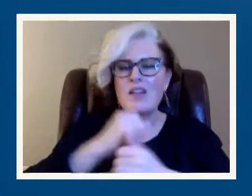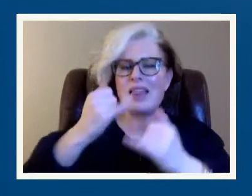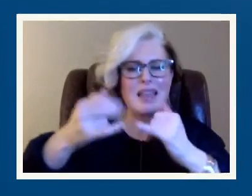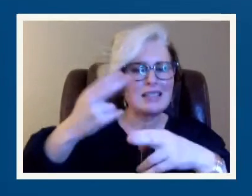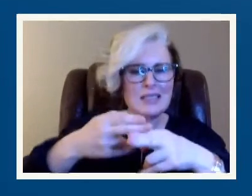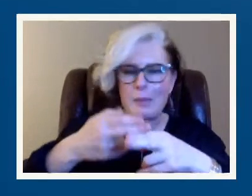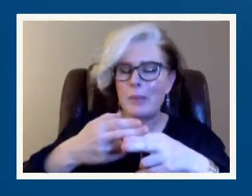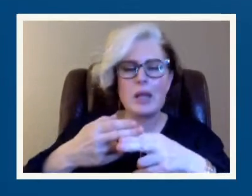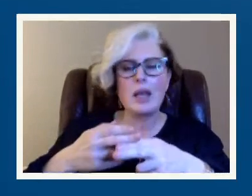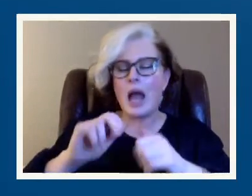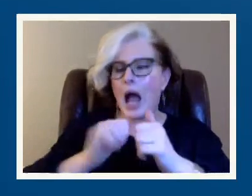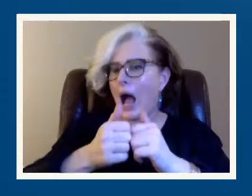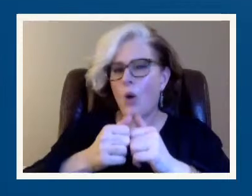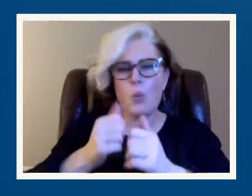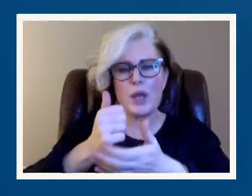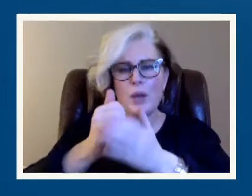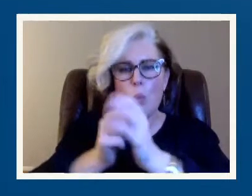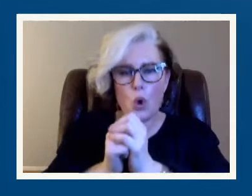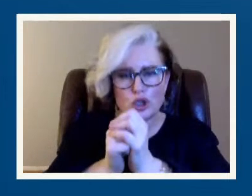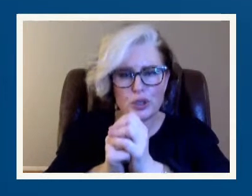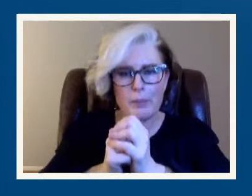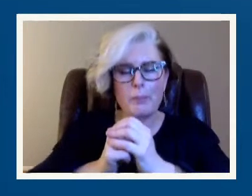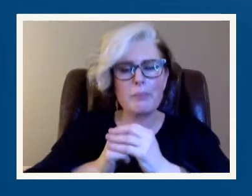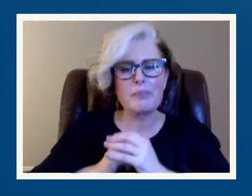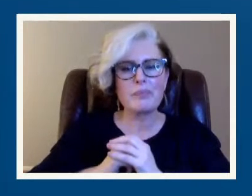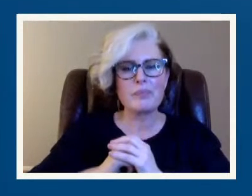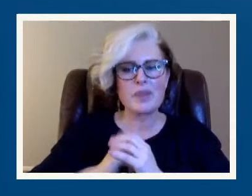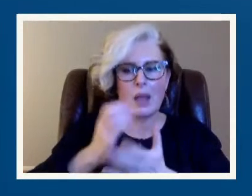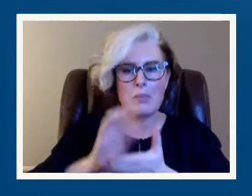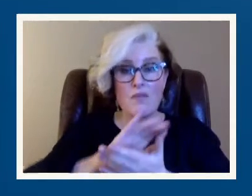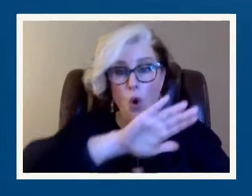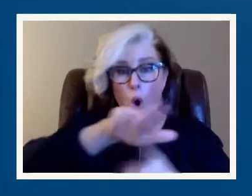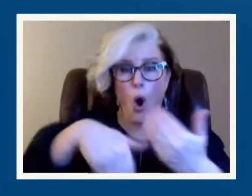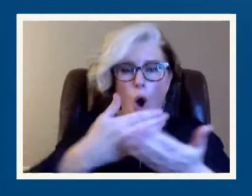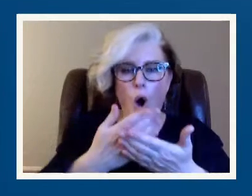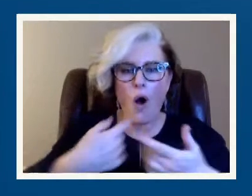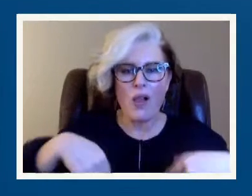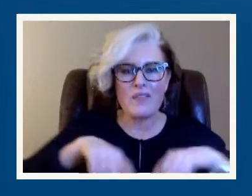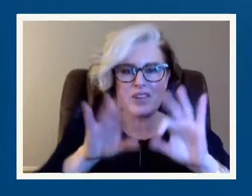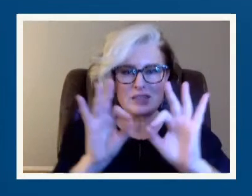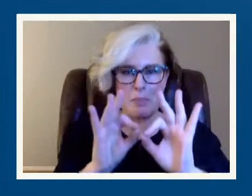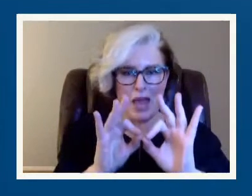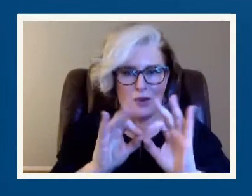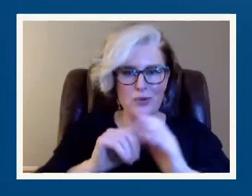is, how we worship, a belief that all of us matter.